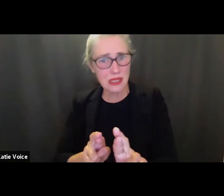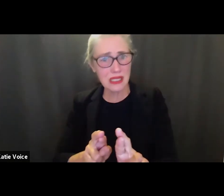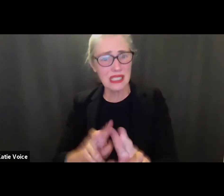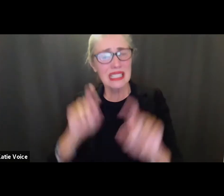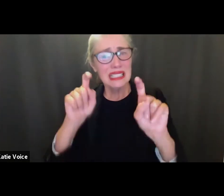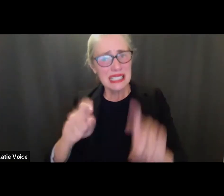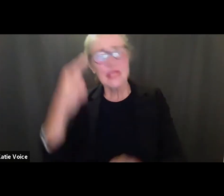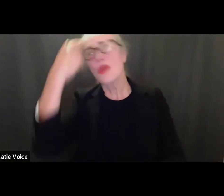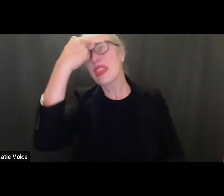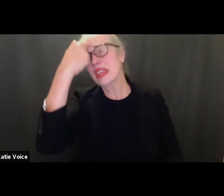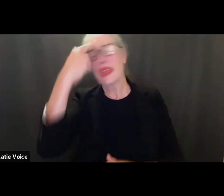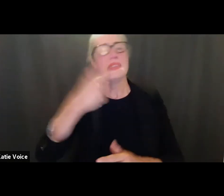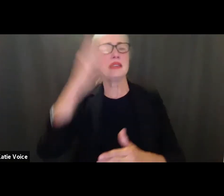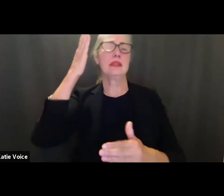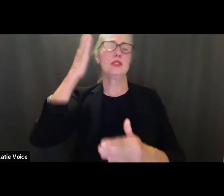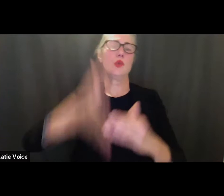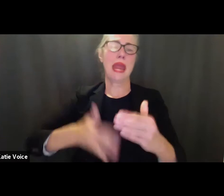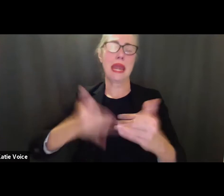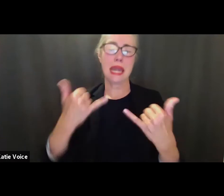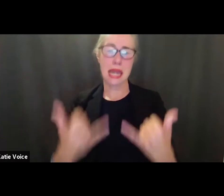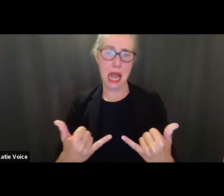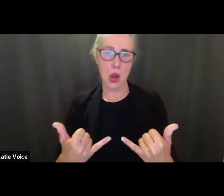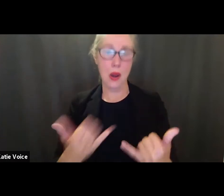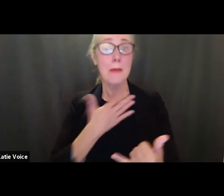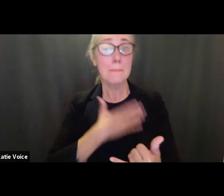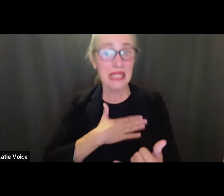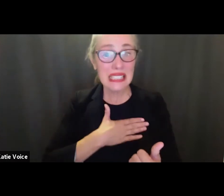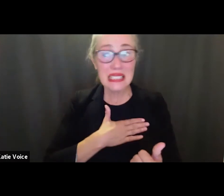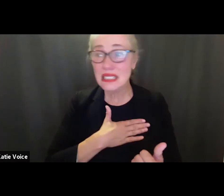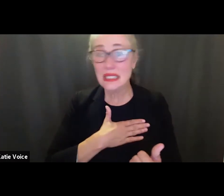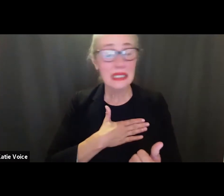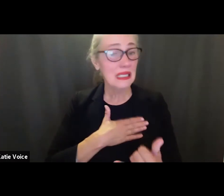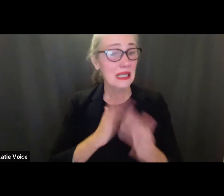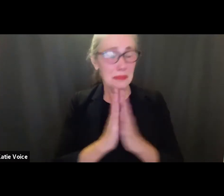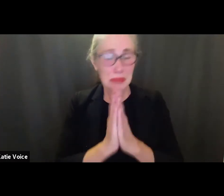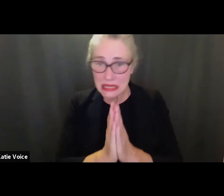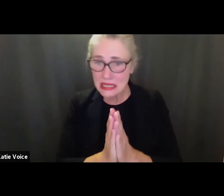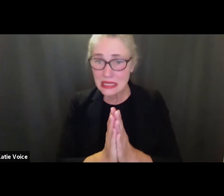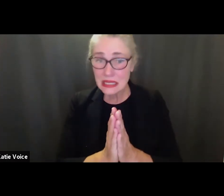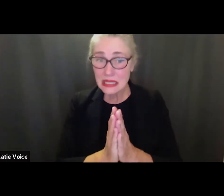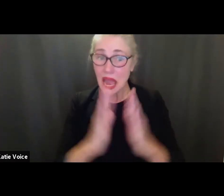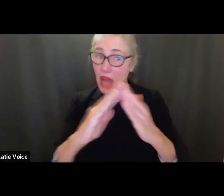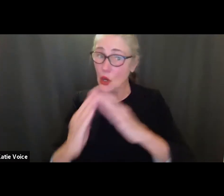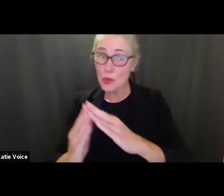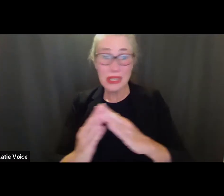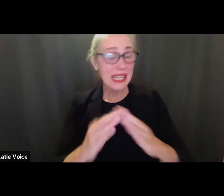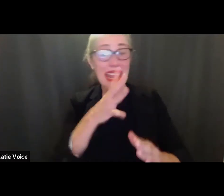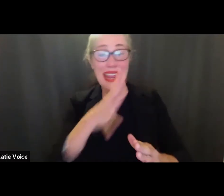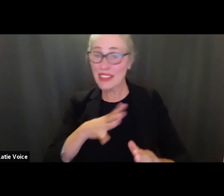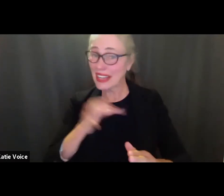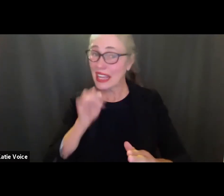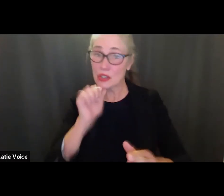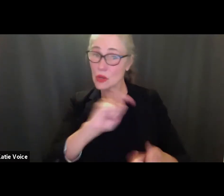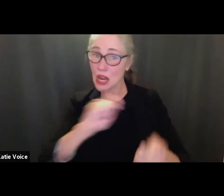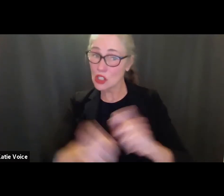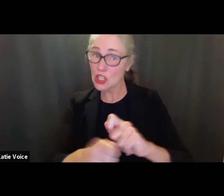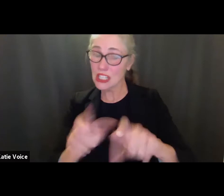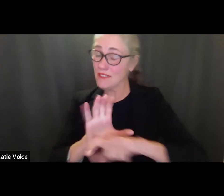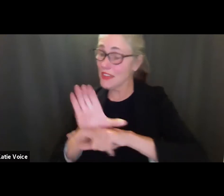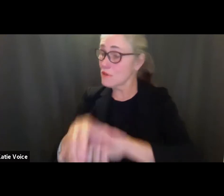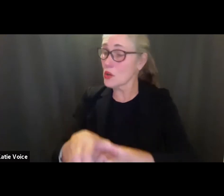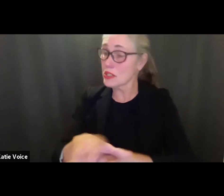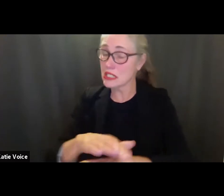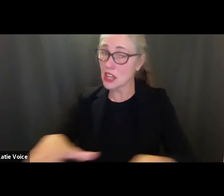needs to end now, please, please. And community, if these ladies do not change in the next 6 weeks, if they push this on our kids, stand